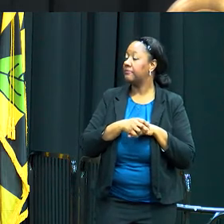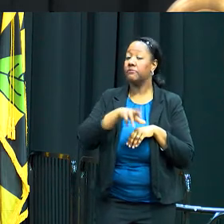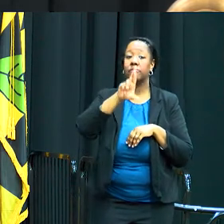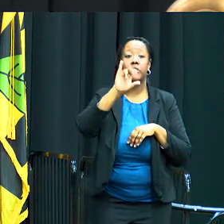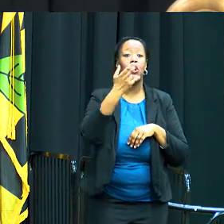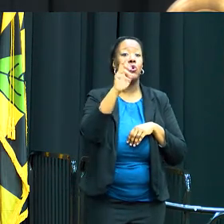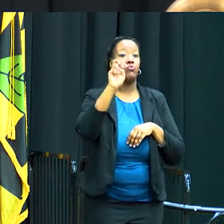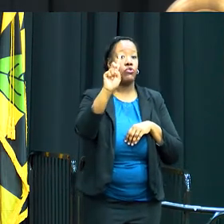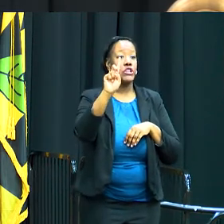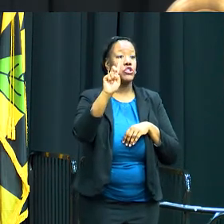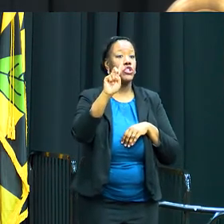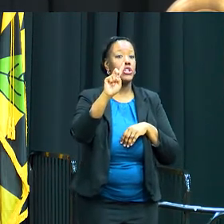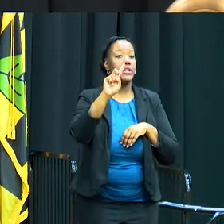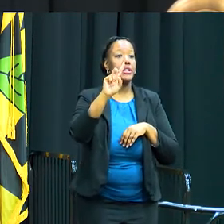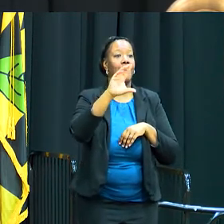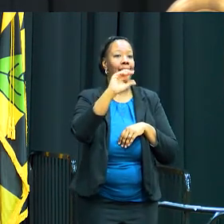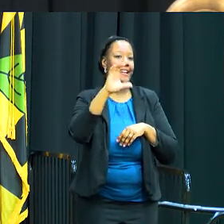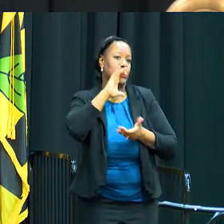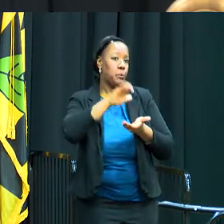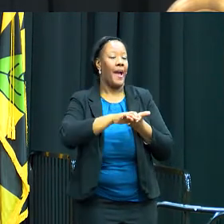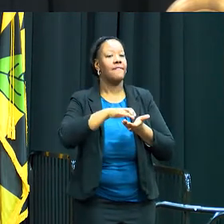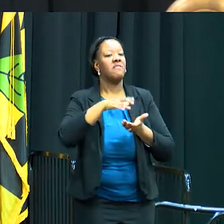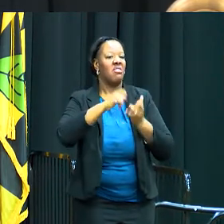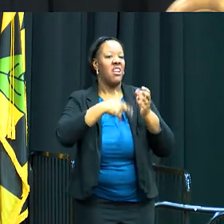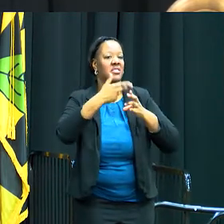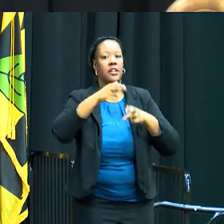Richard and Grace Fuller.